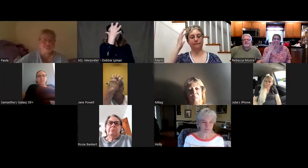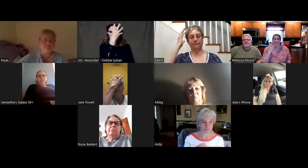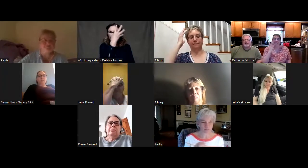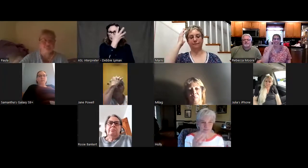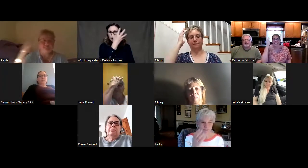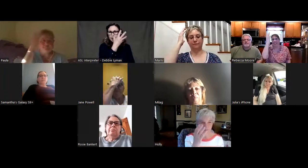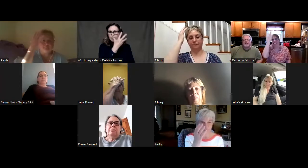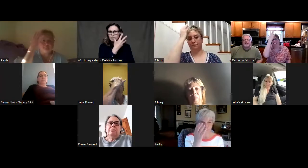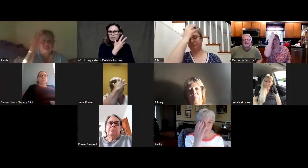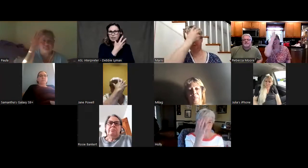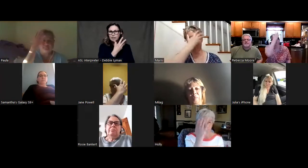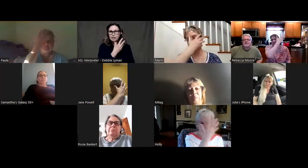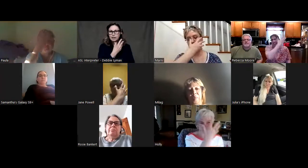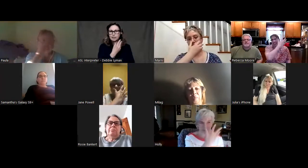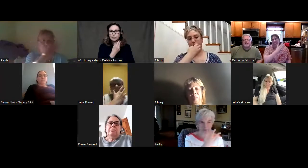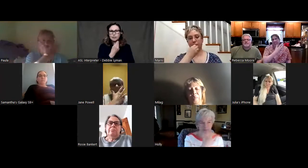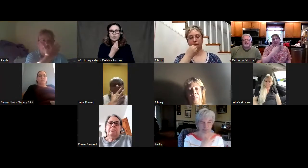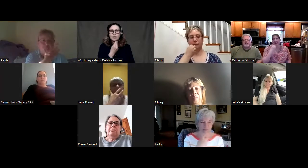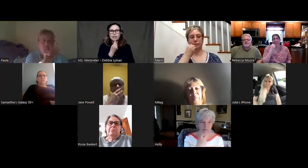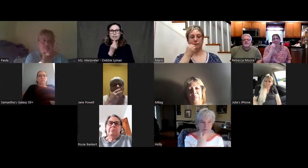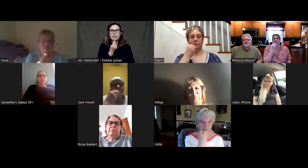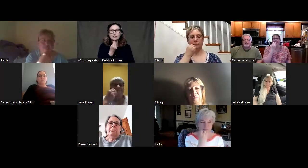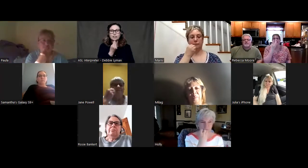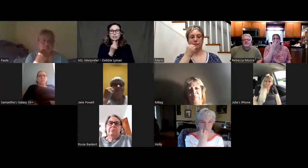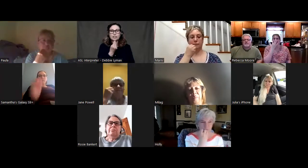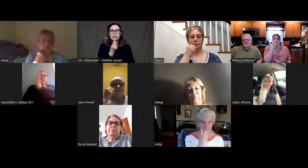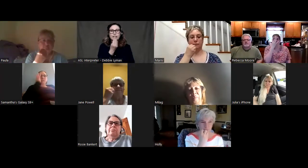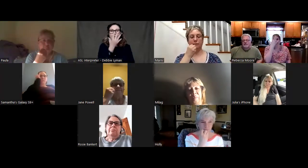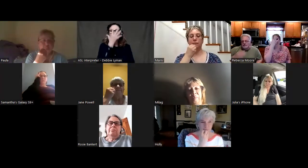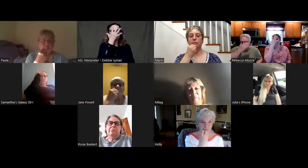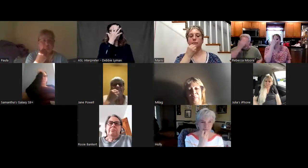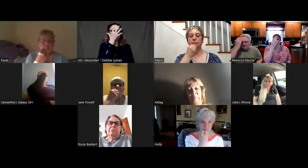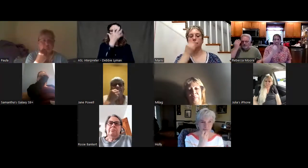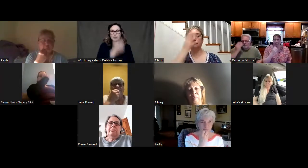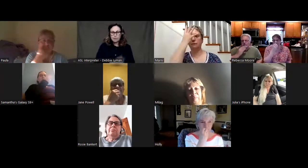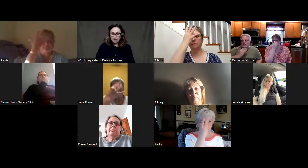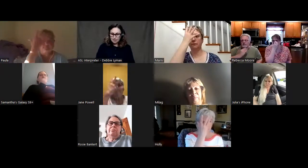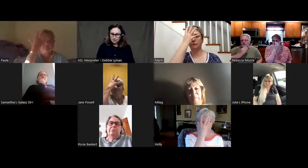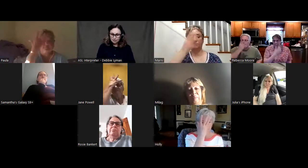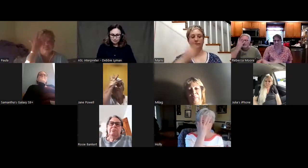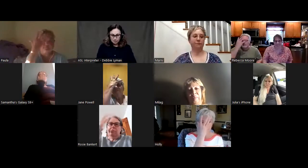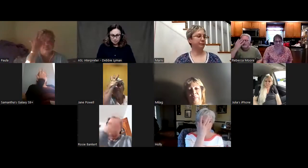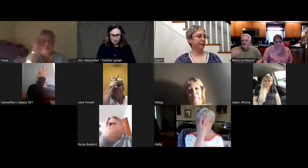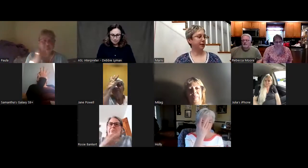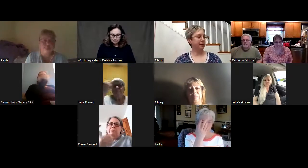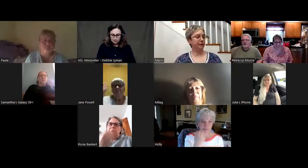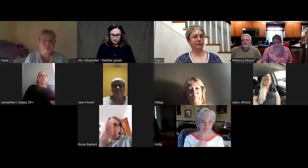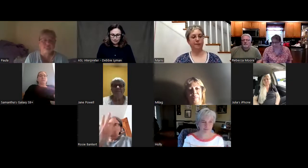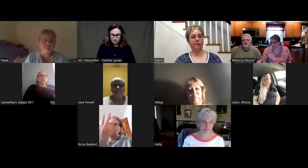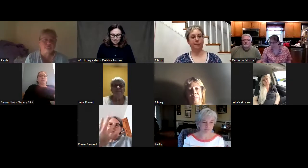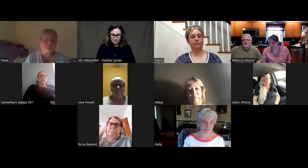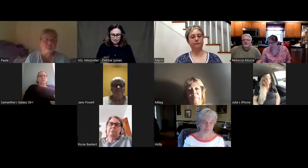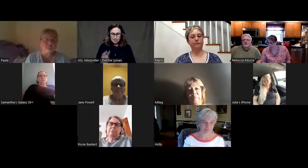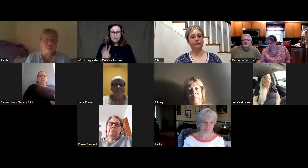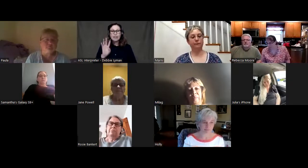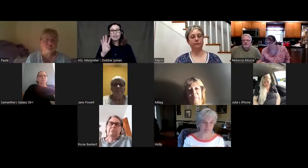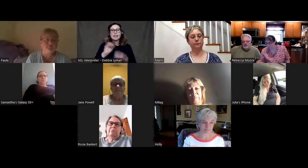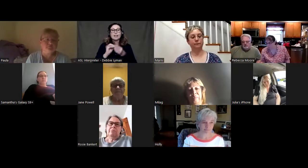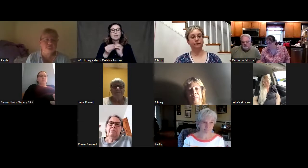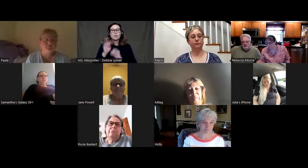top, you come around and you end at your chin, and then you open it back up. Good job.